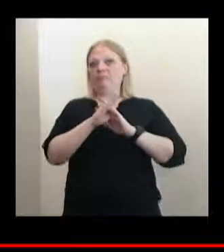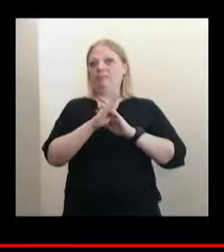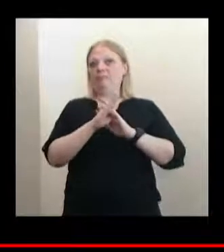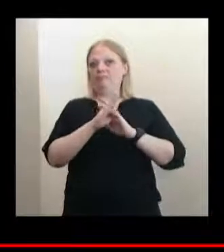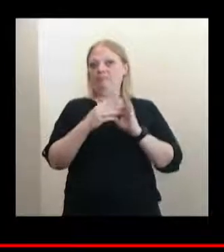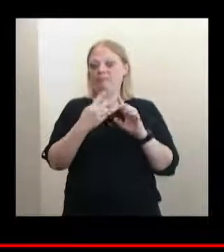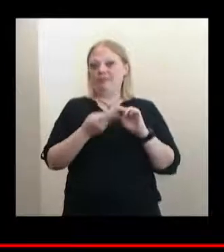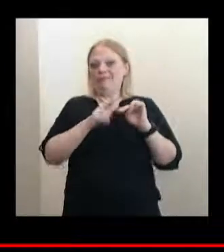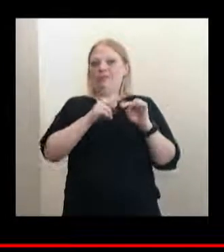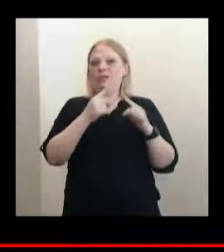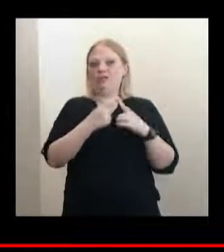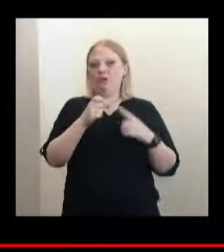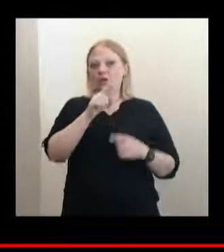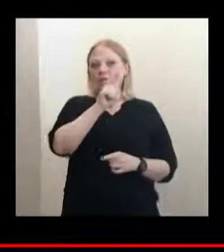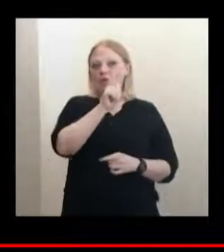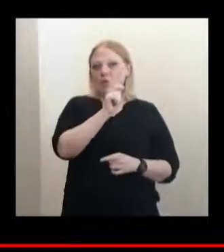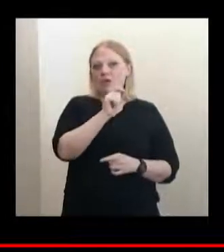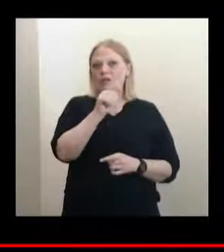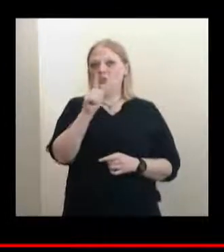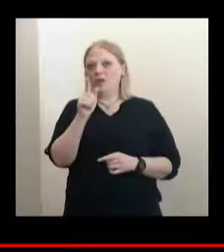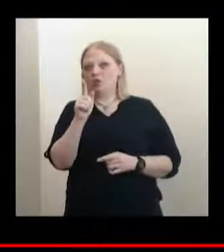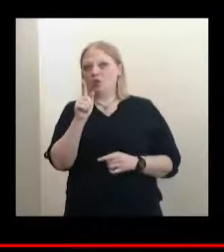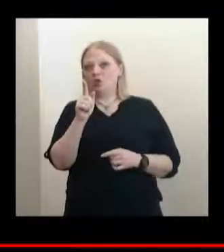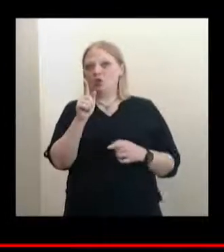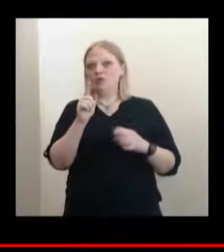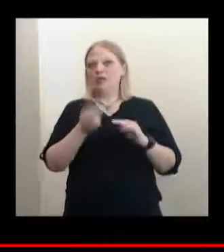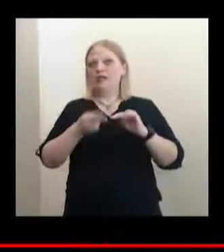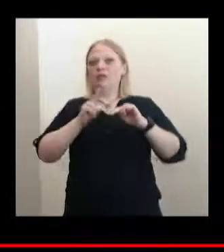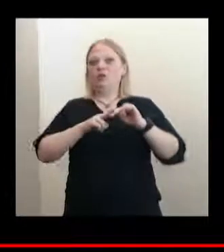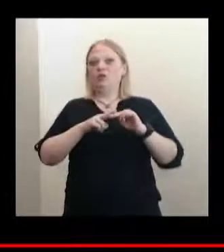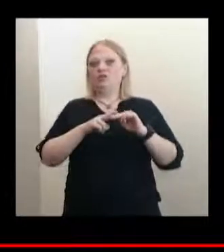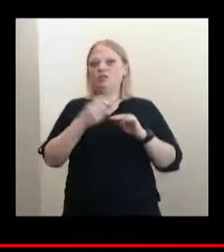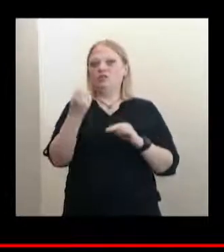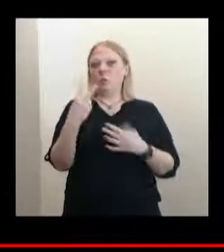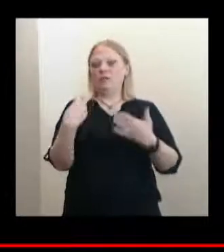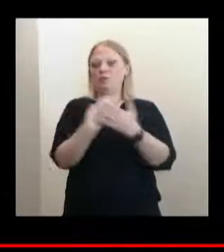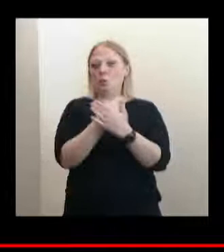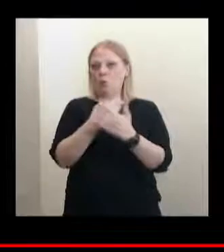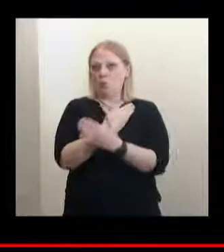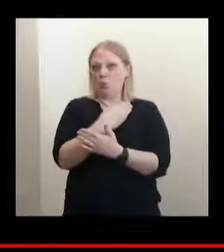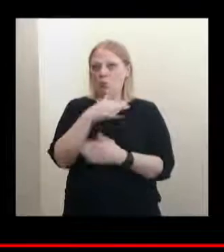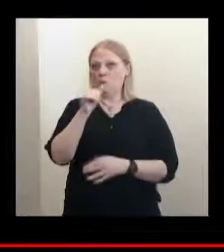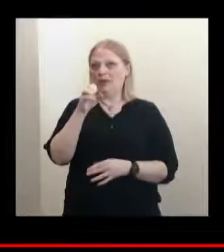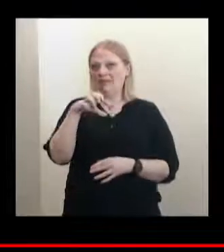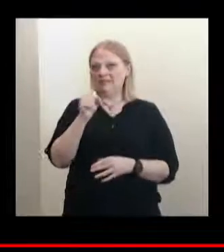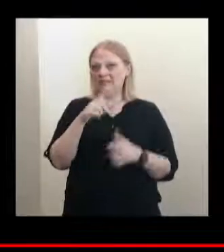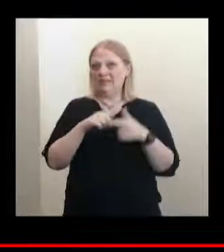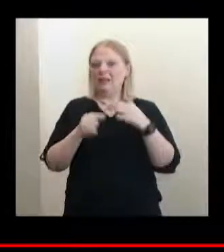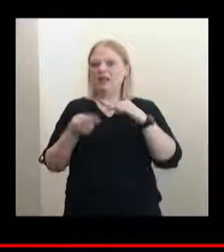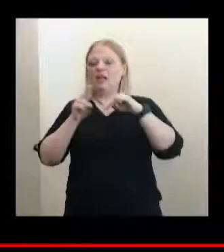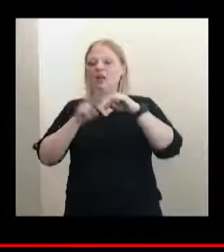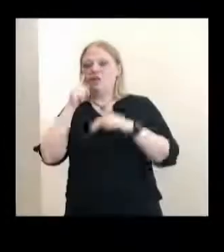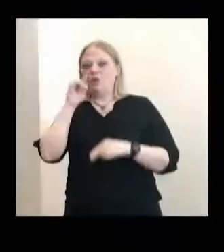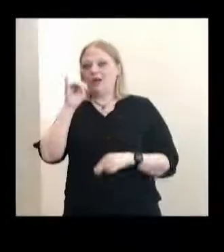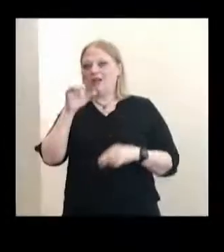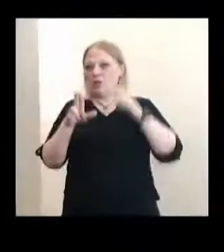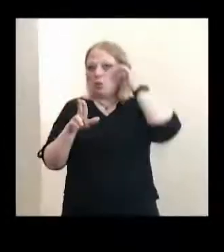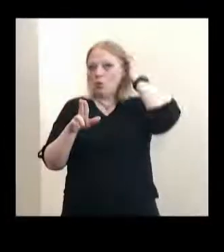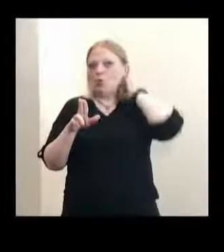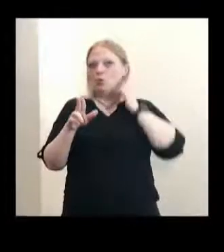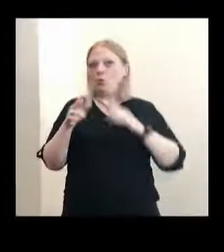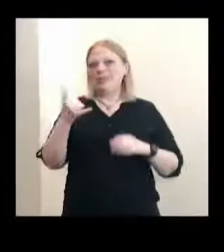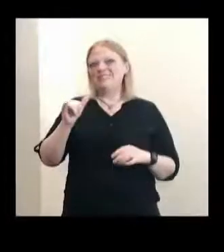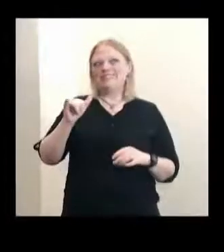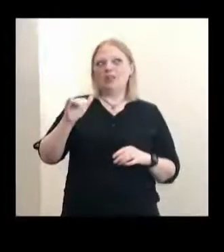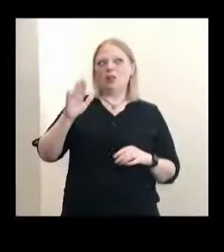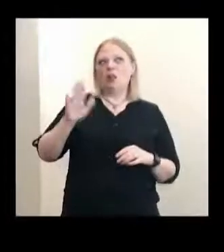the 20th to 21st, and the increase of actually 12 new cases, as well as the increase of cases in the ICU. This is still